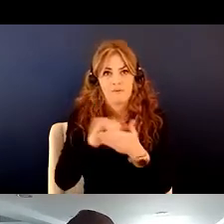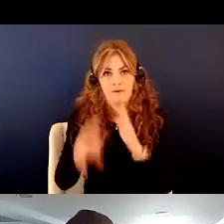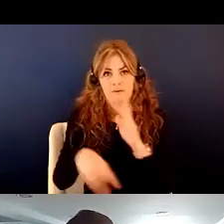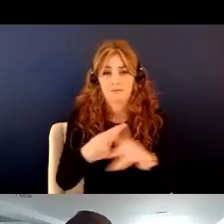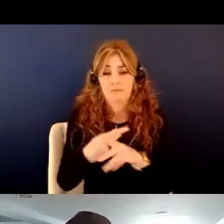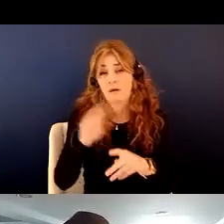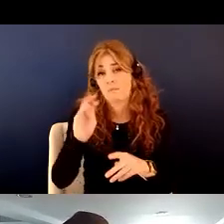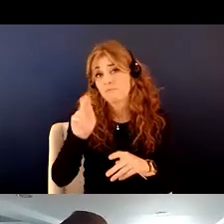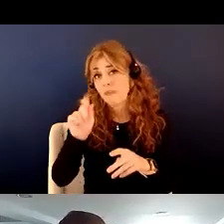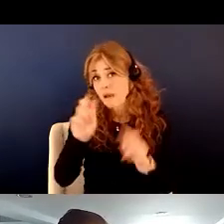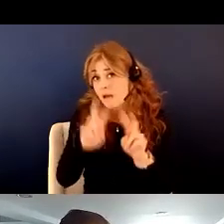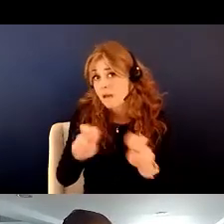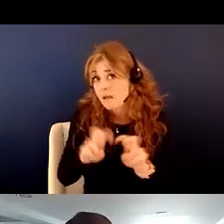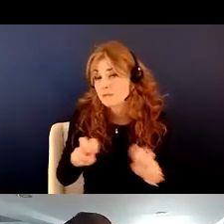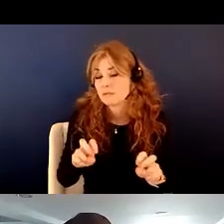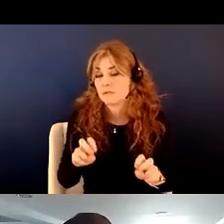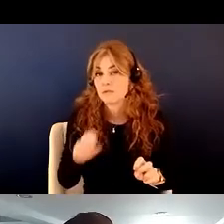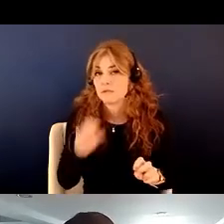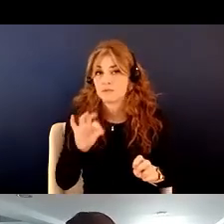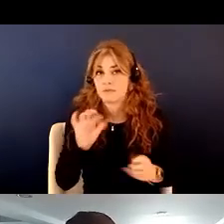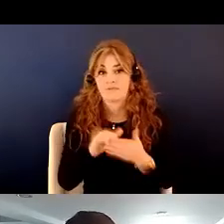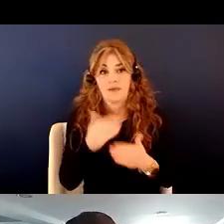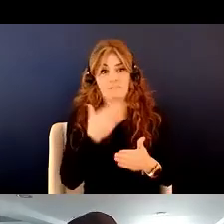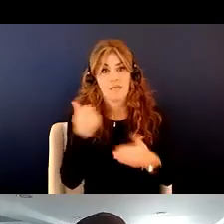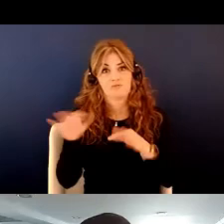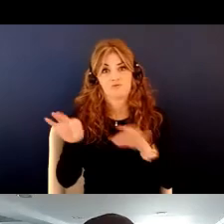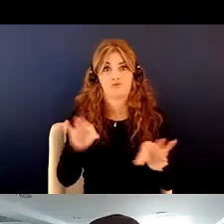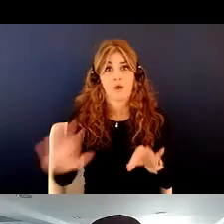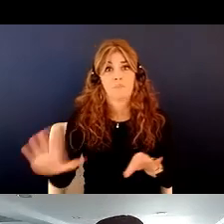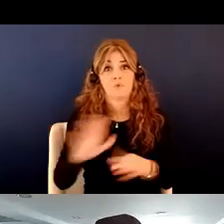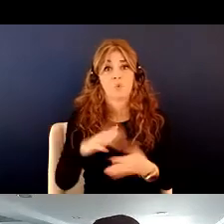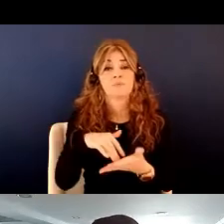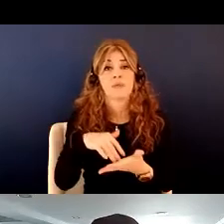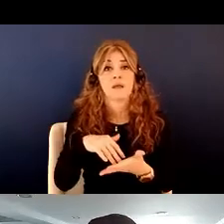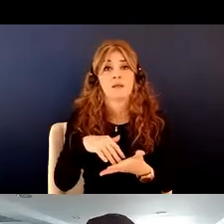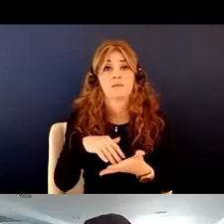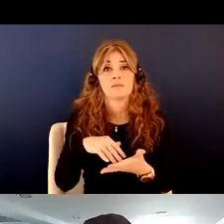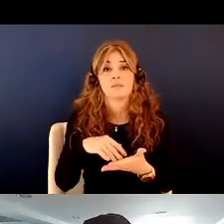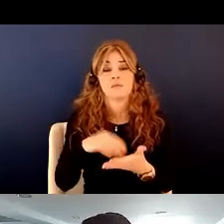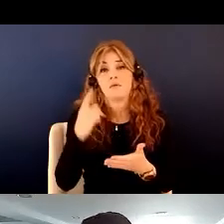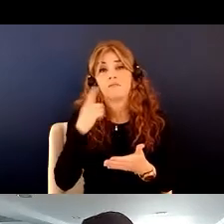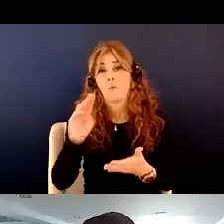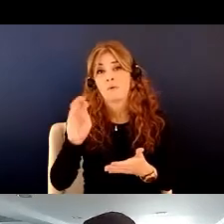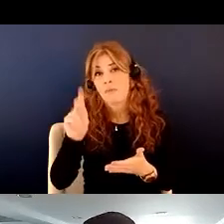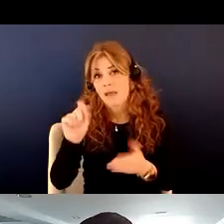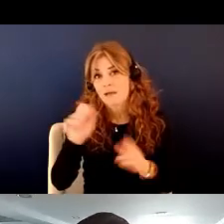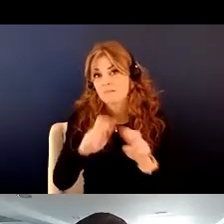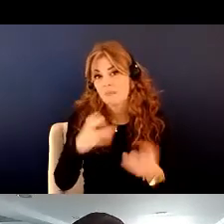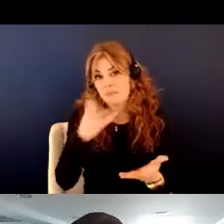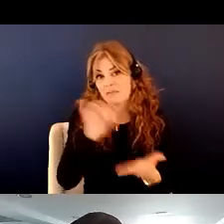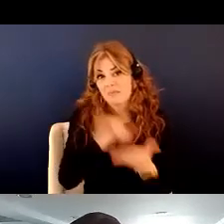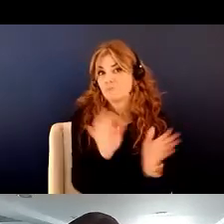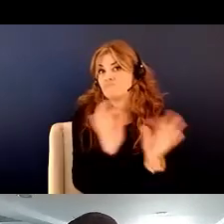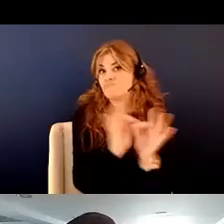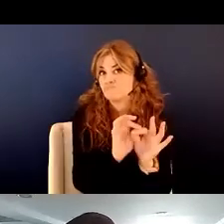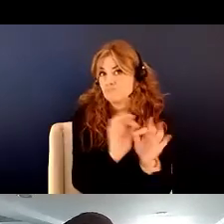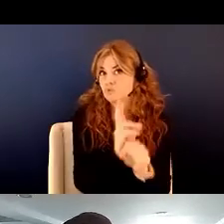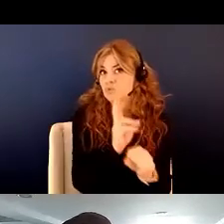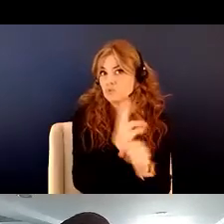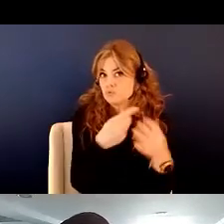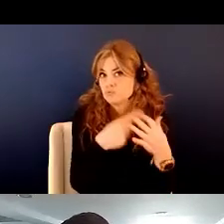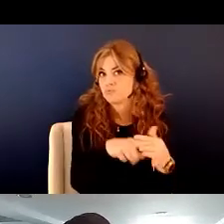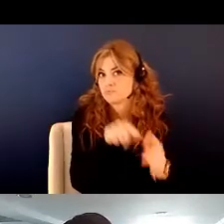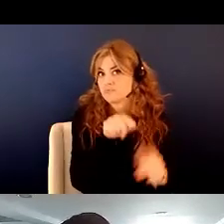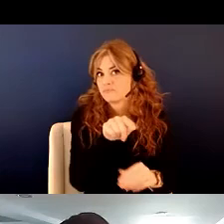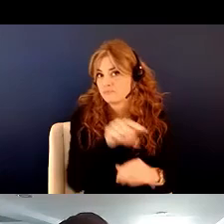if those kind of best describe the studies going into your meta-analysis, this might be a useful starting point.